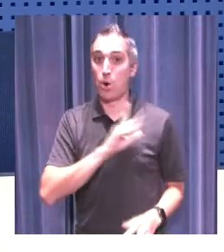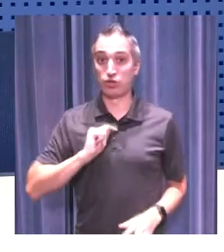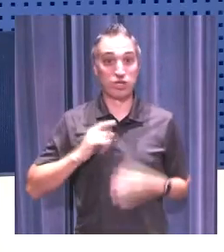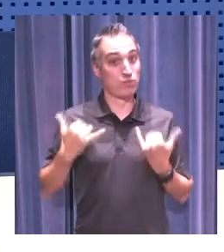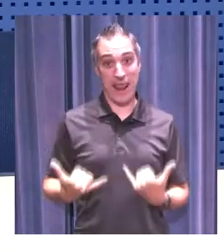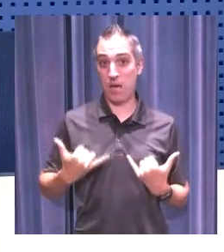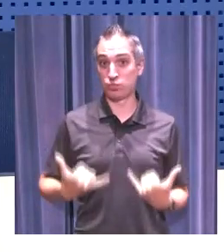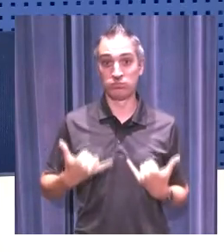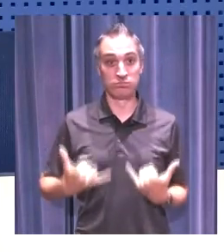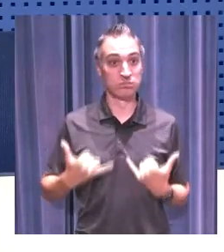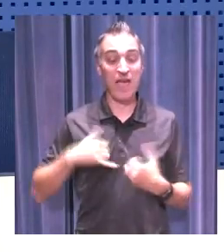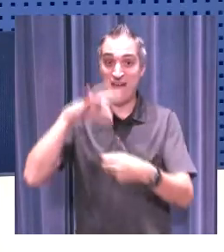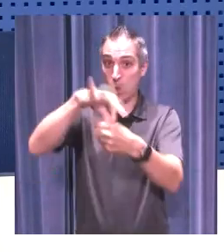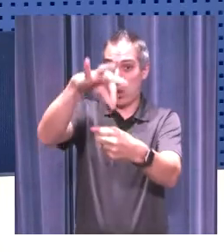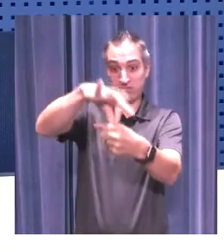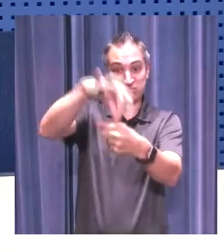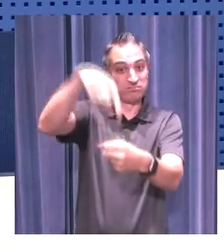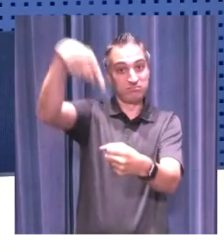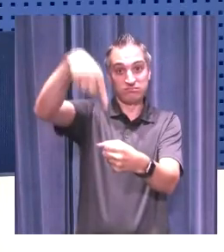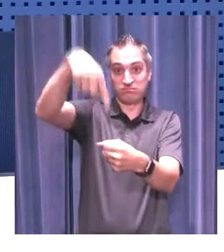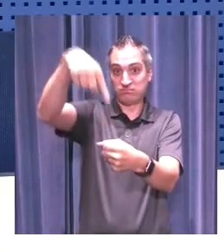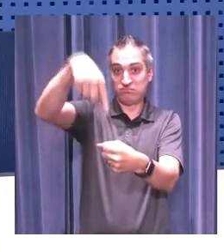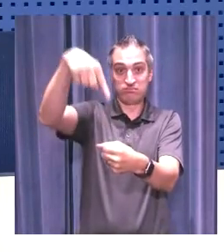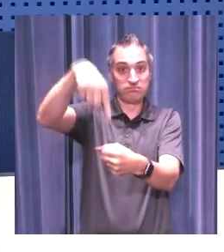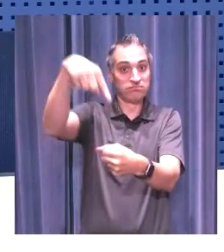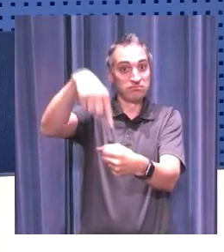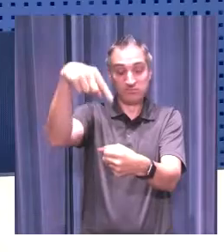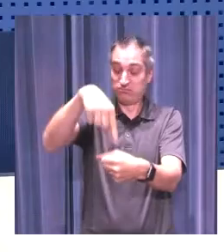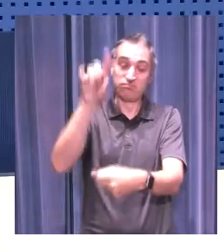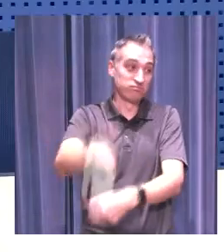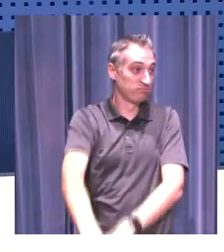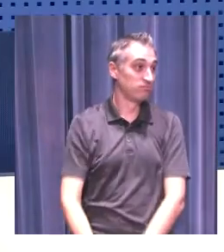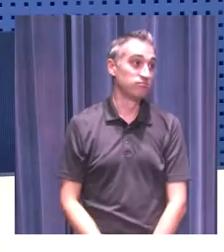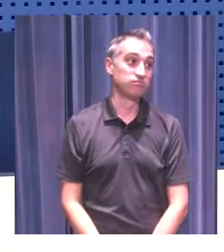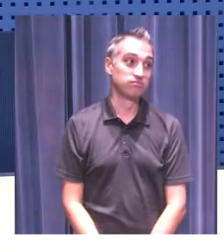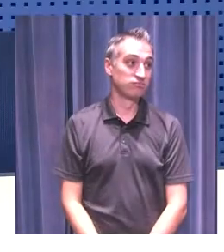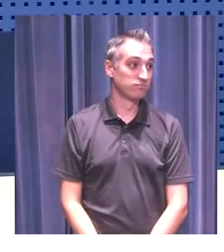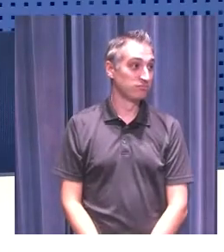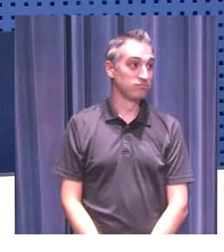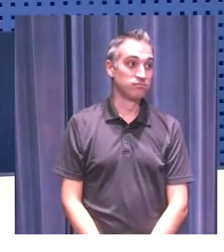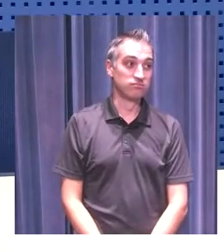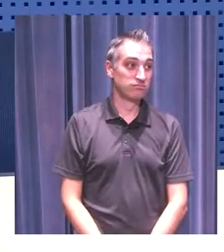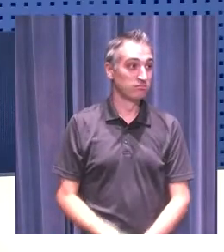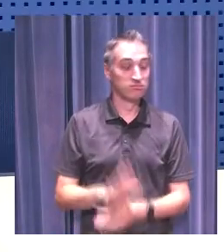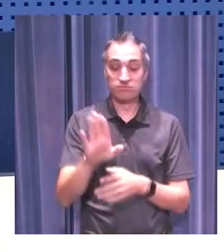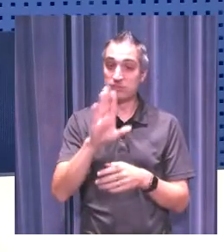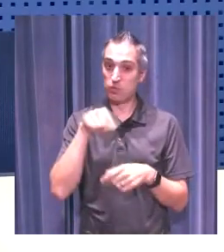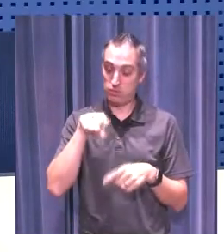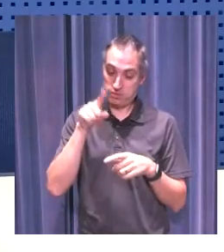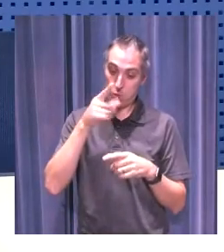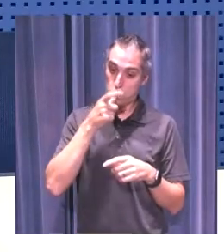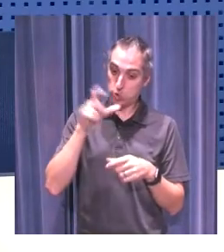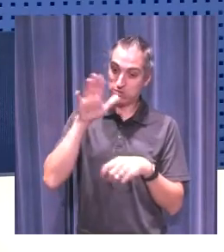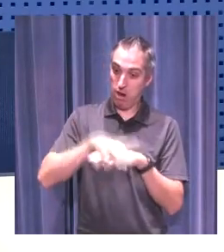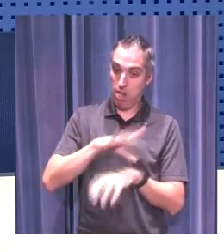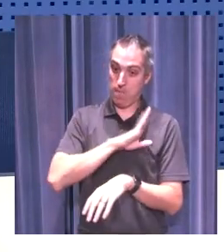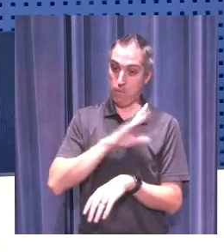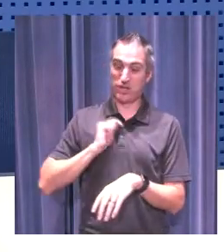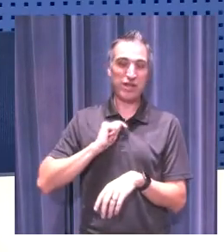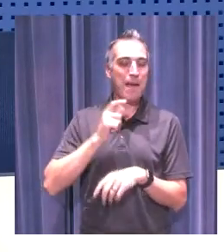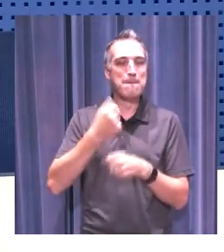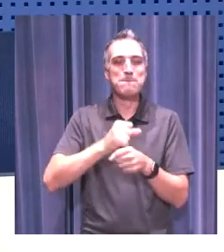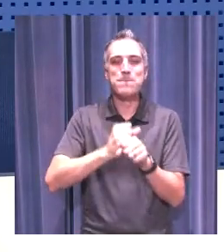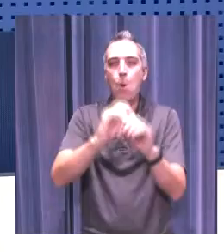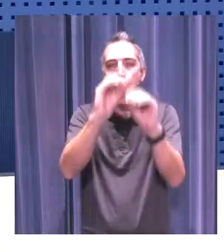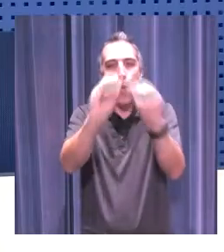now and voting and getting all y'all off this trustee board, because it makes no